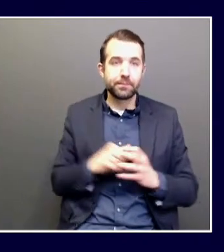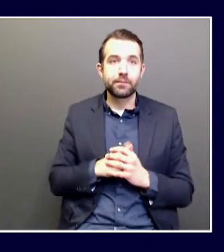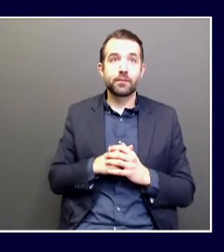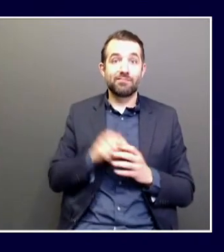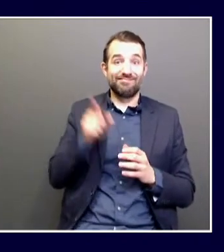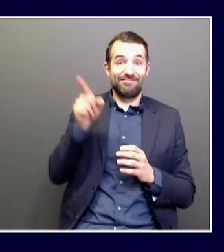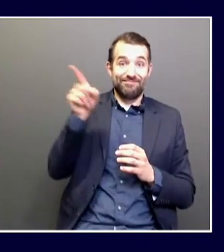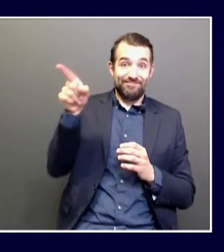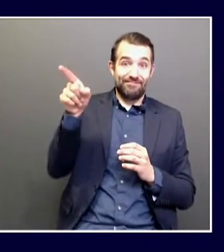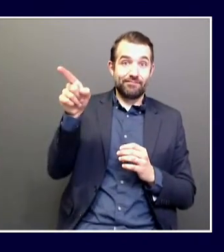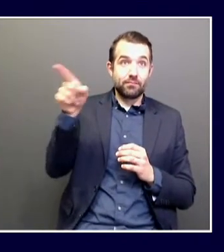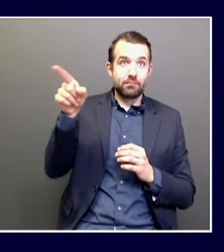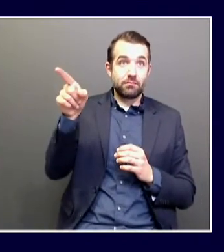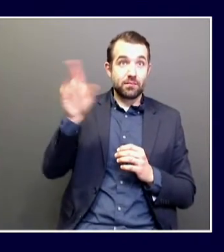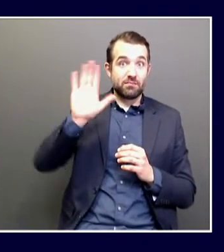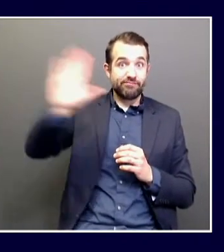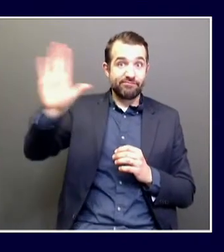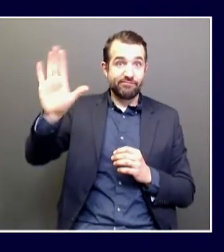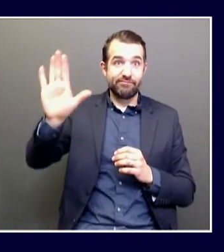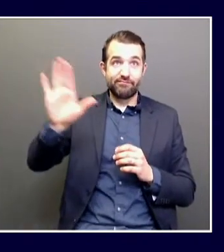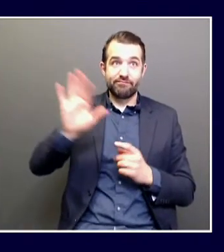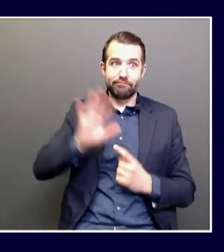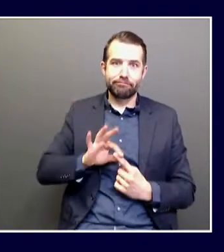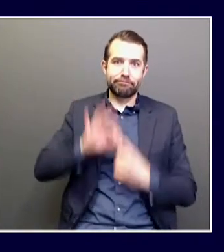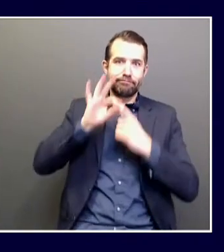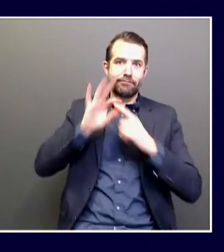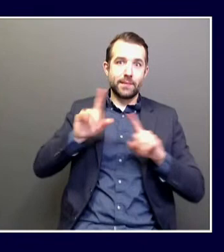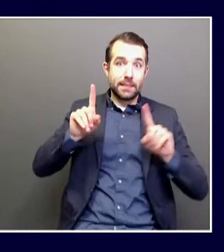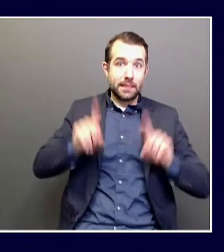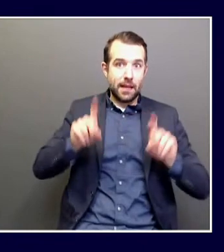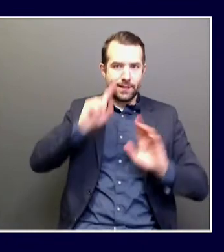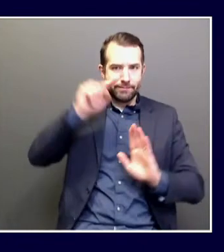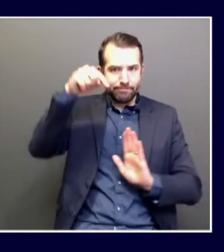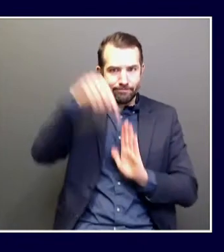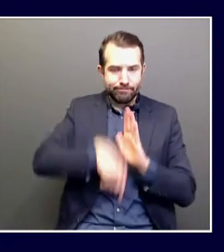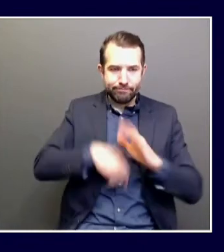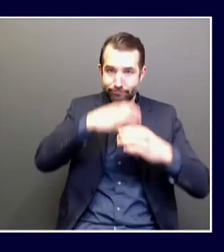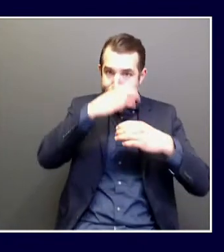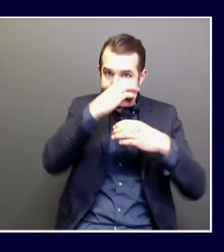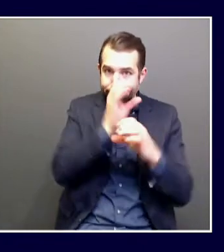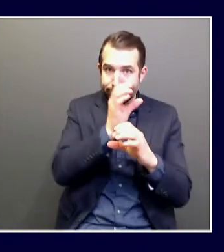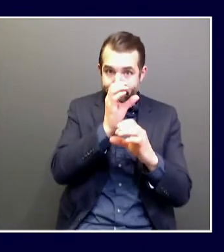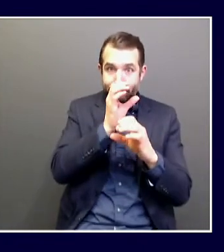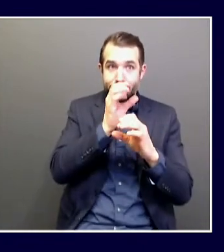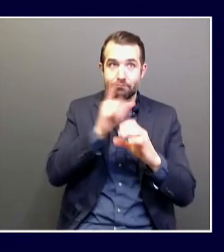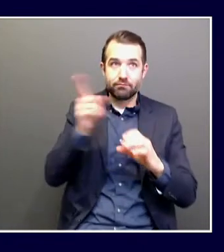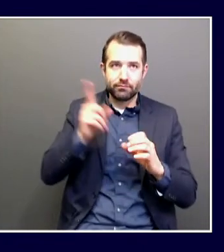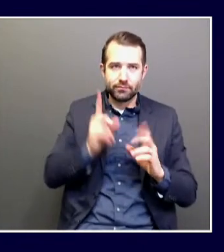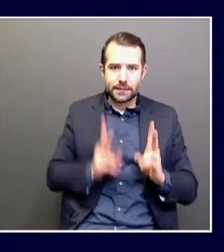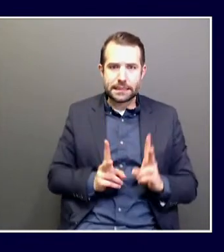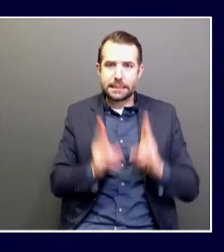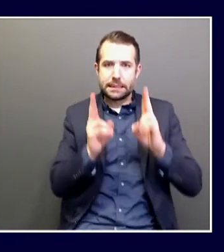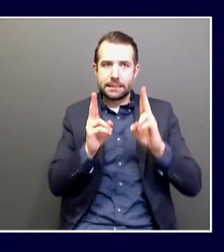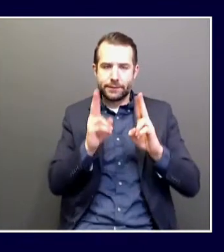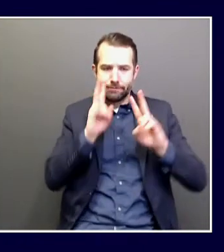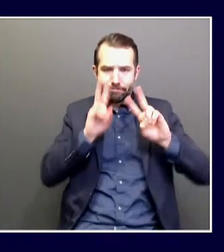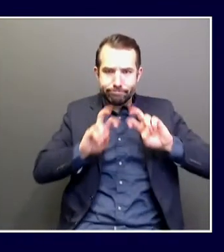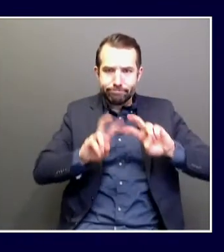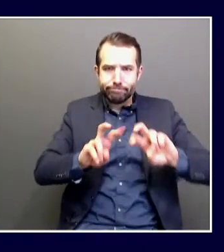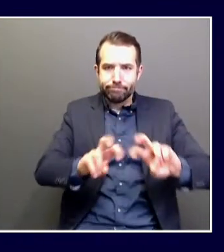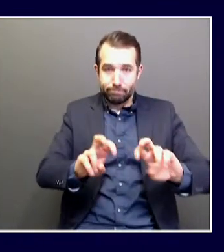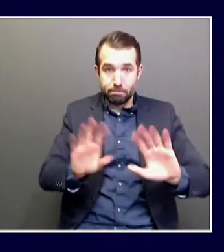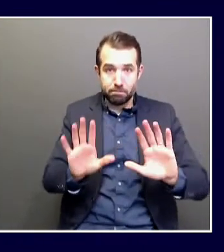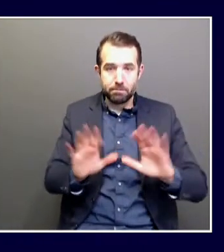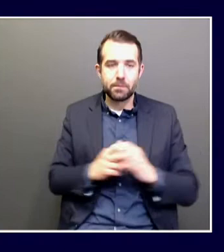way it works is that Maine CDC has sent positive results from laboratories across the state. We also have our own cache of